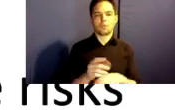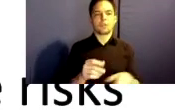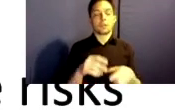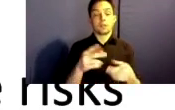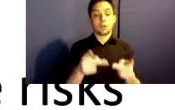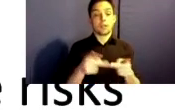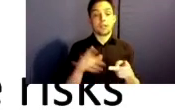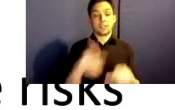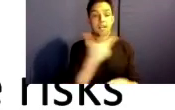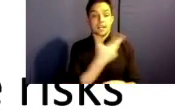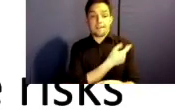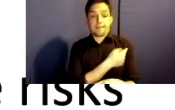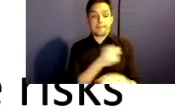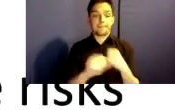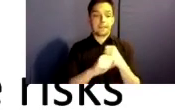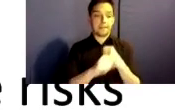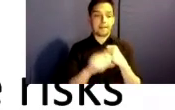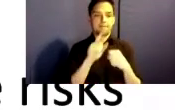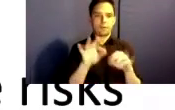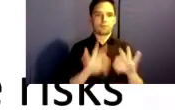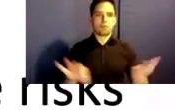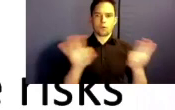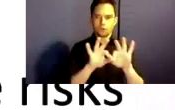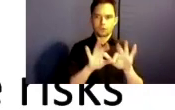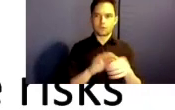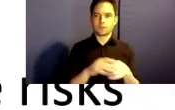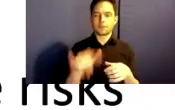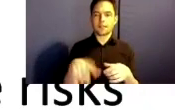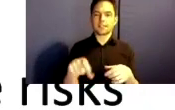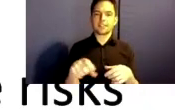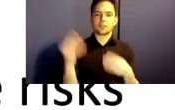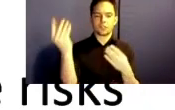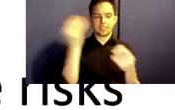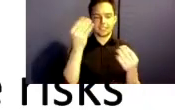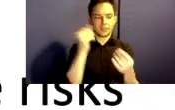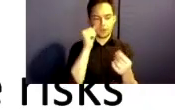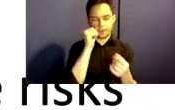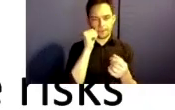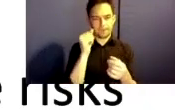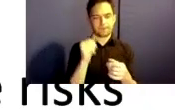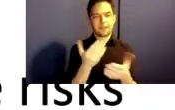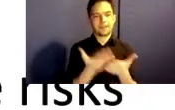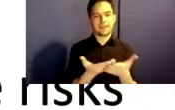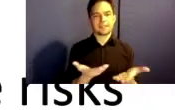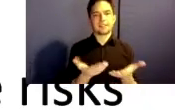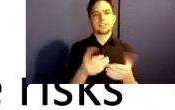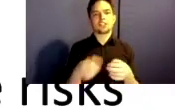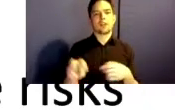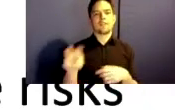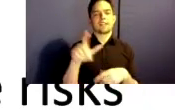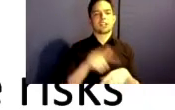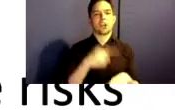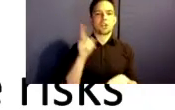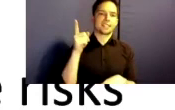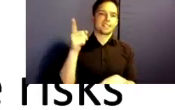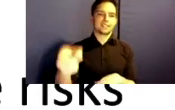immunization campaign is very important and needs to take into consideration the fact that traveling long distance may